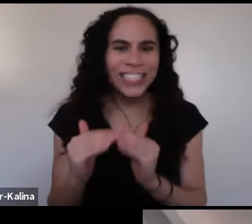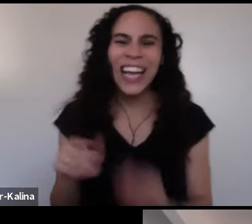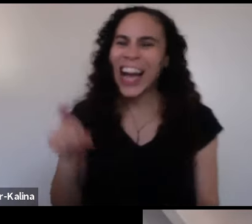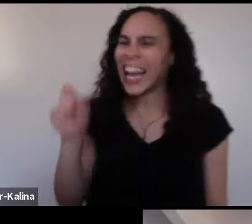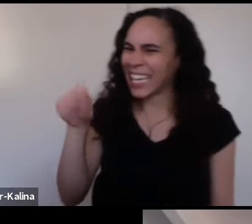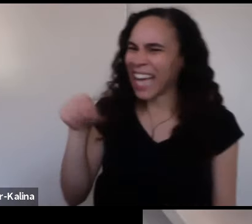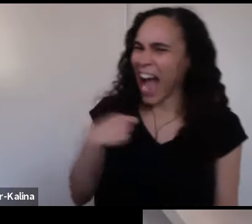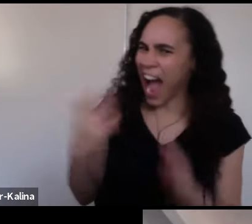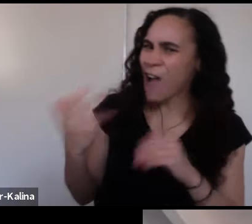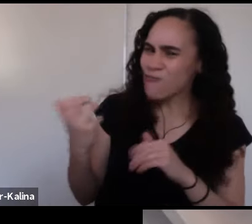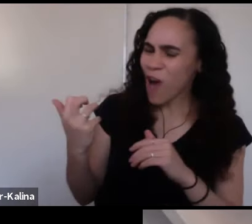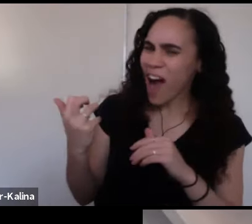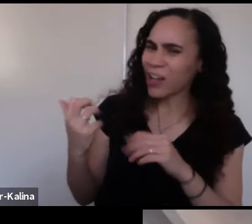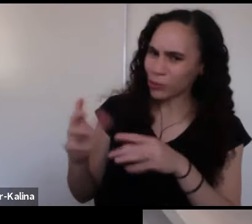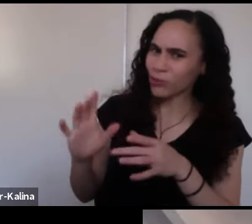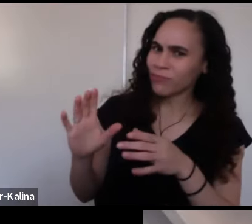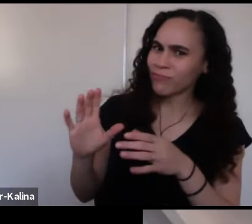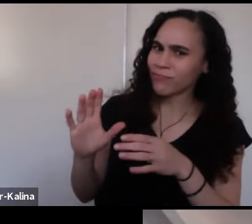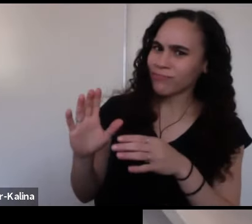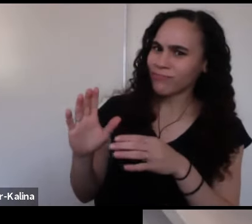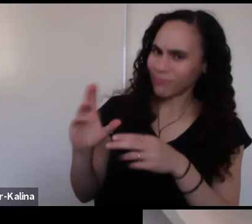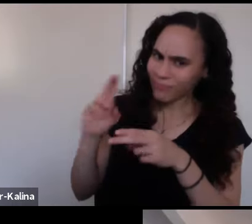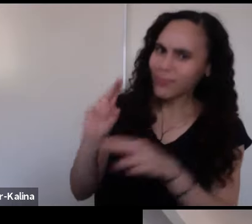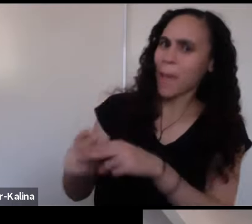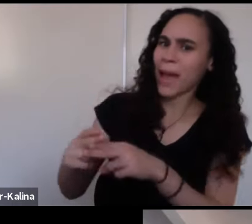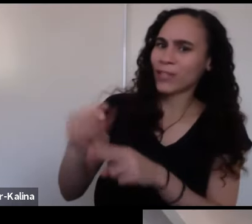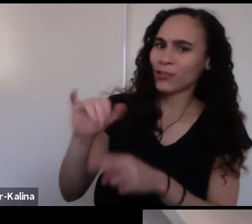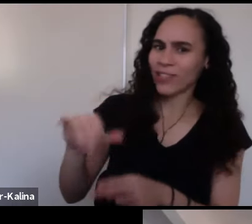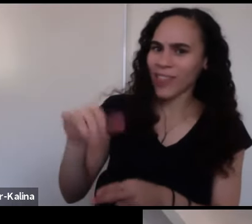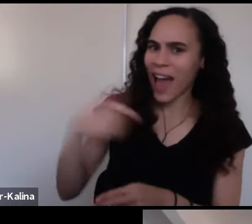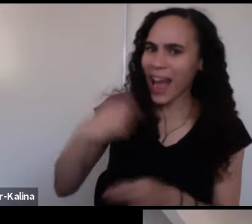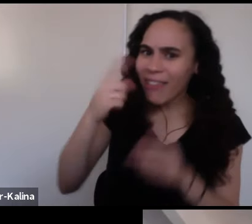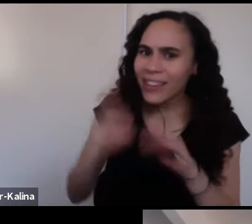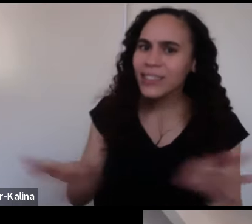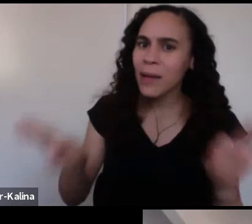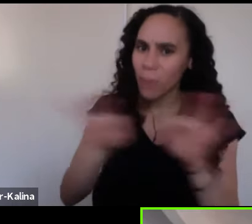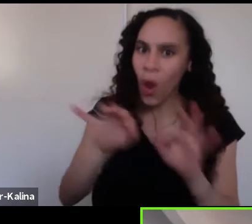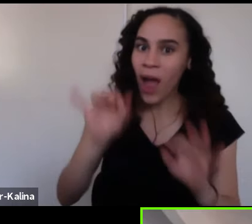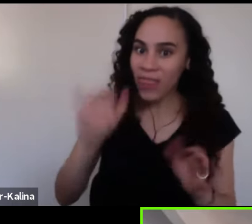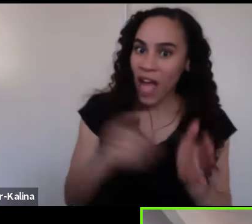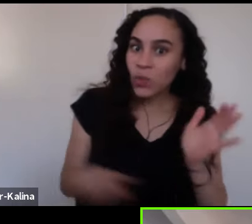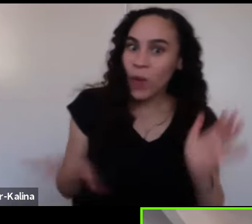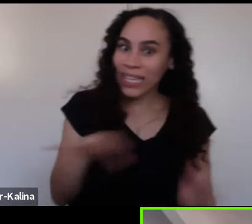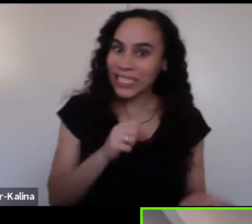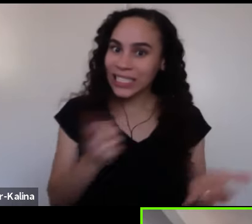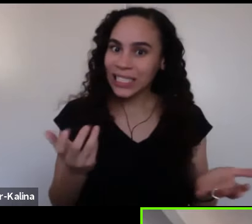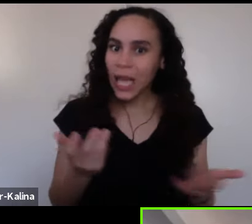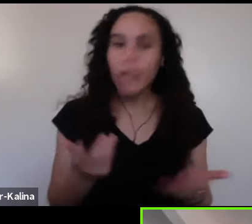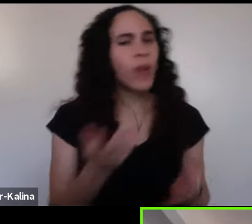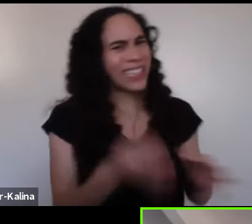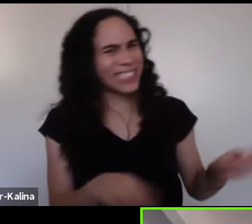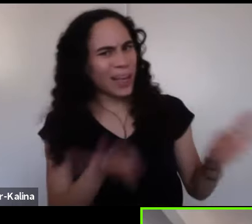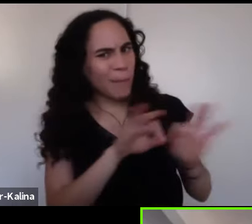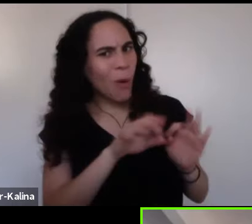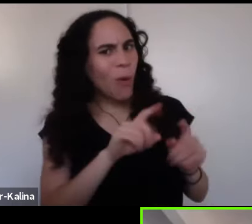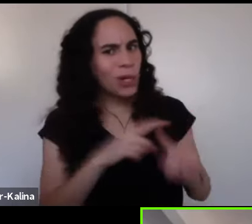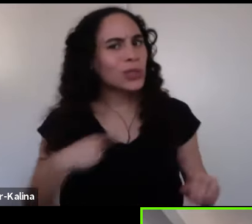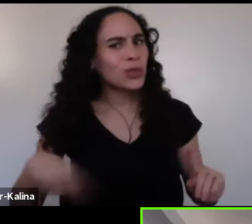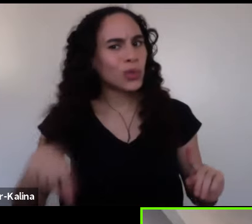it out, because I think it's important for people to know that's what it takes. That's what it takes. Well, it's important to us. It's really important to